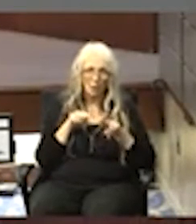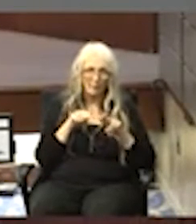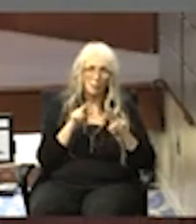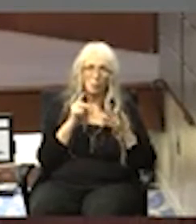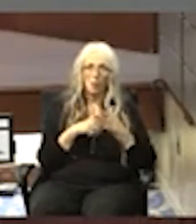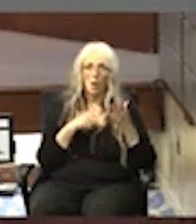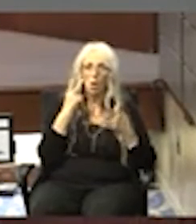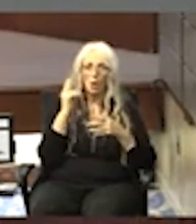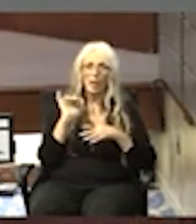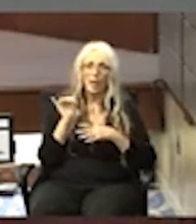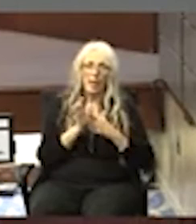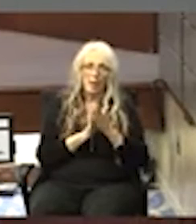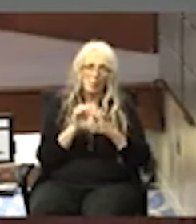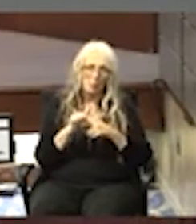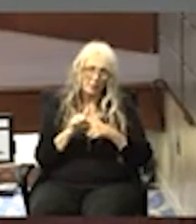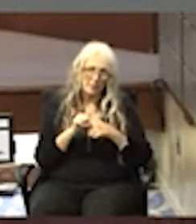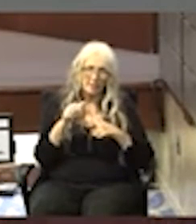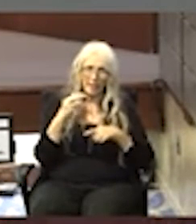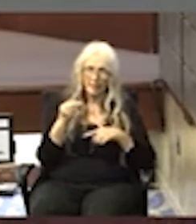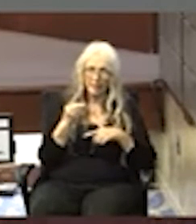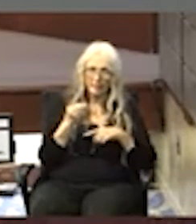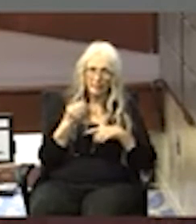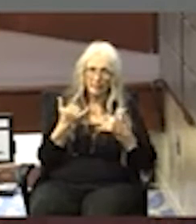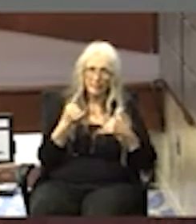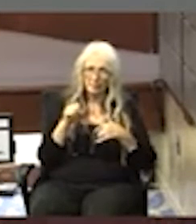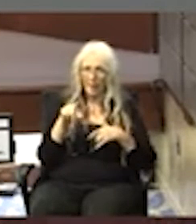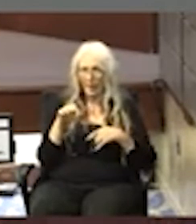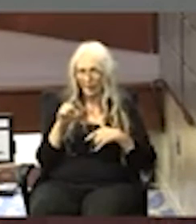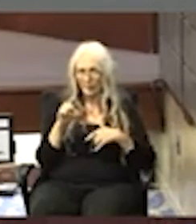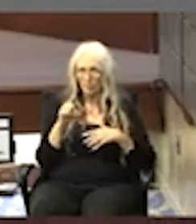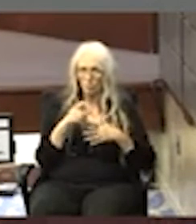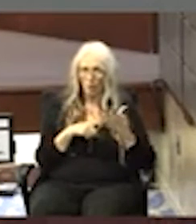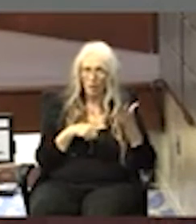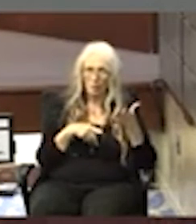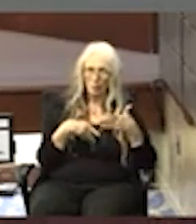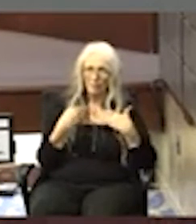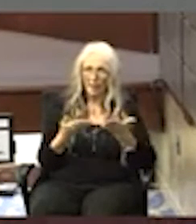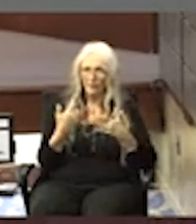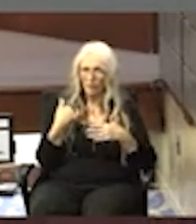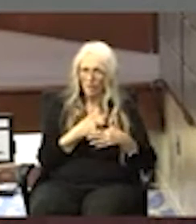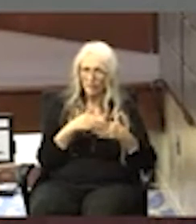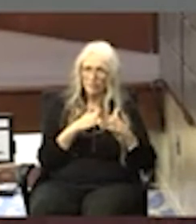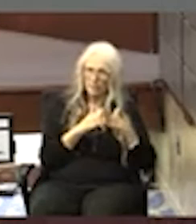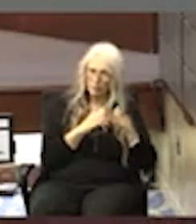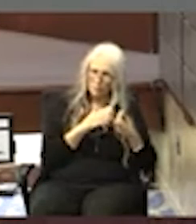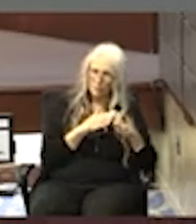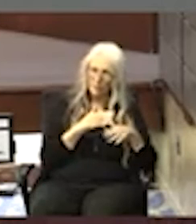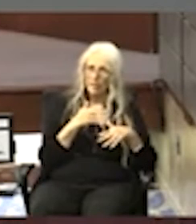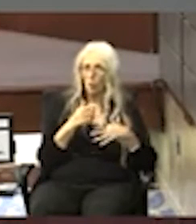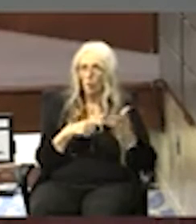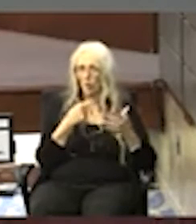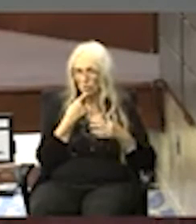this looks like in practice and the just the space it's going to make and provide for so many people in our community. And like you